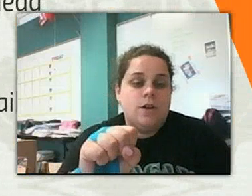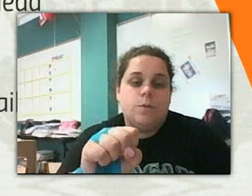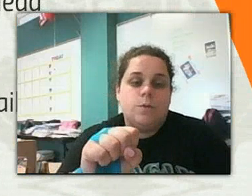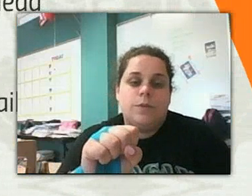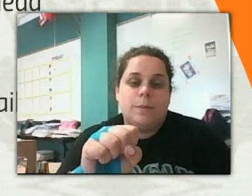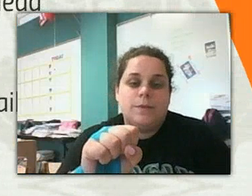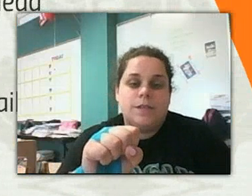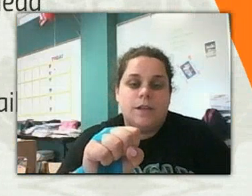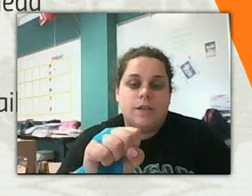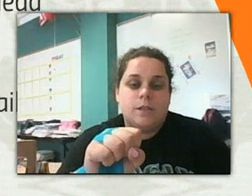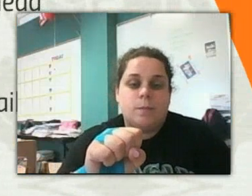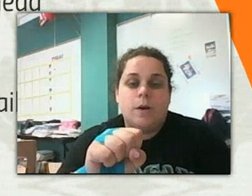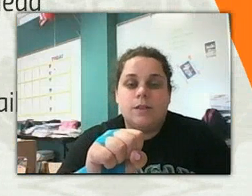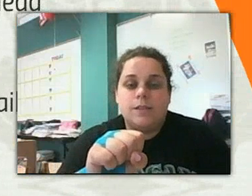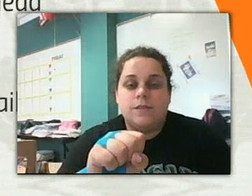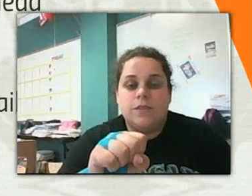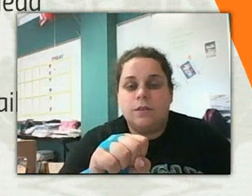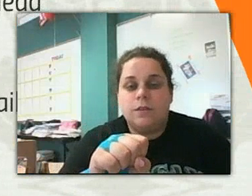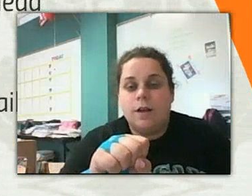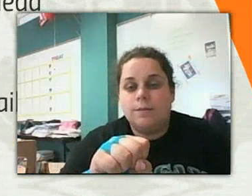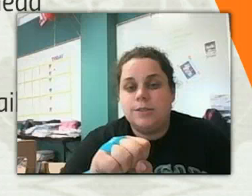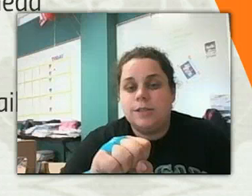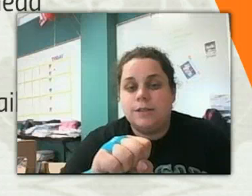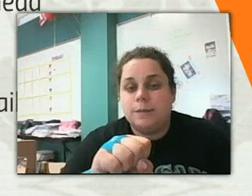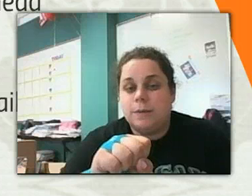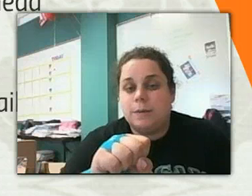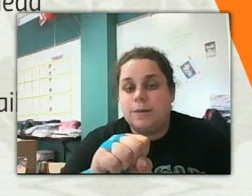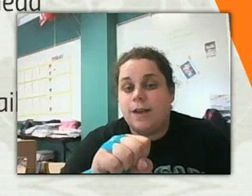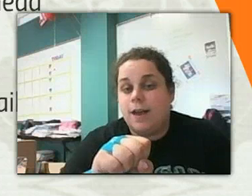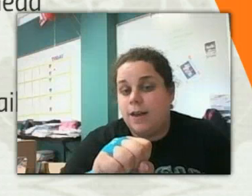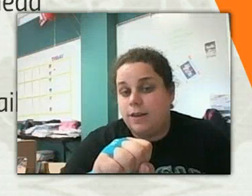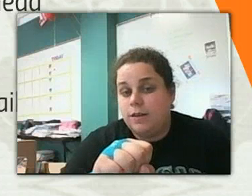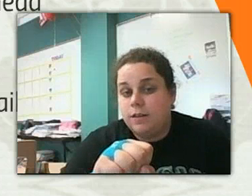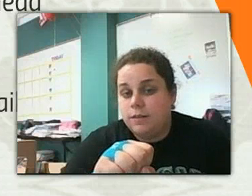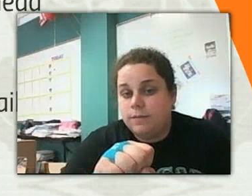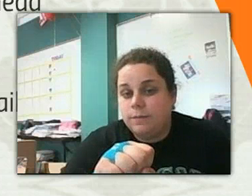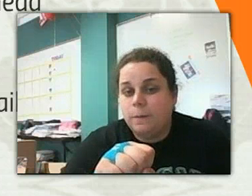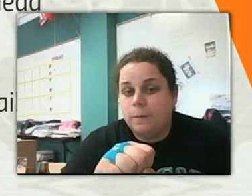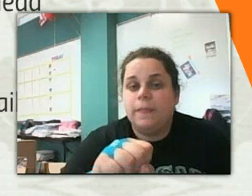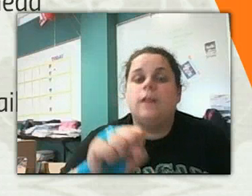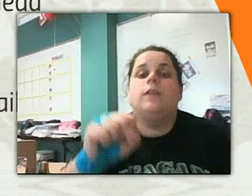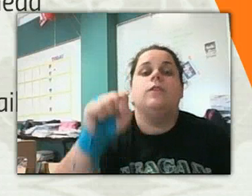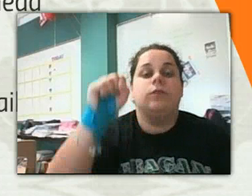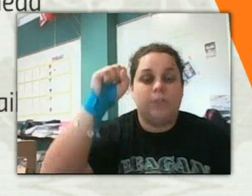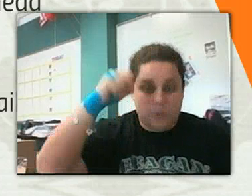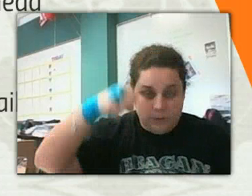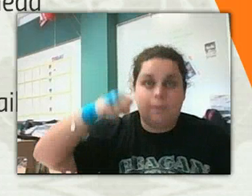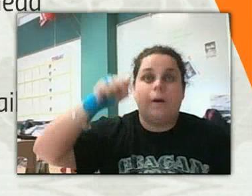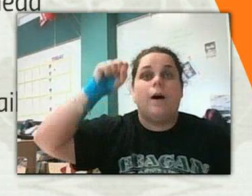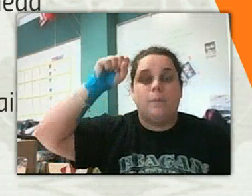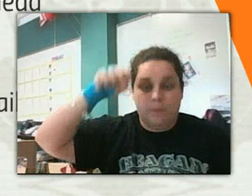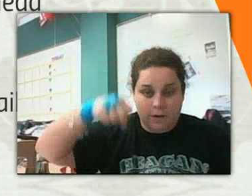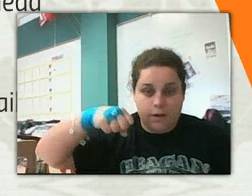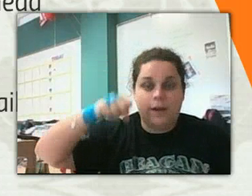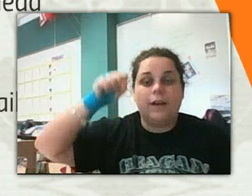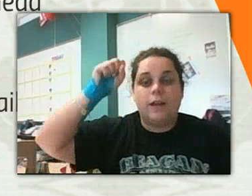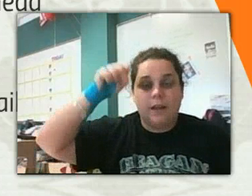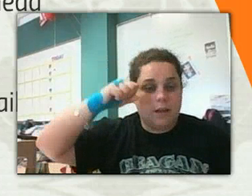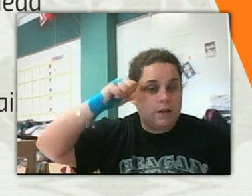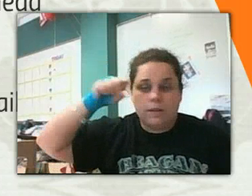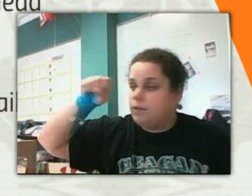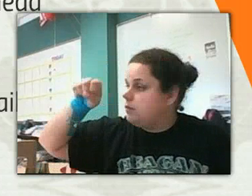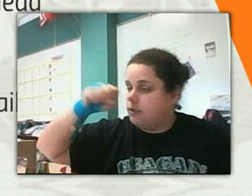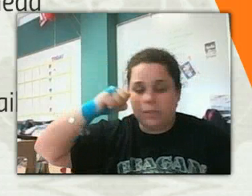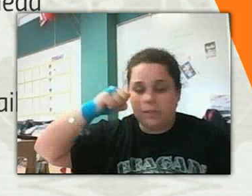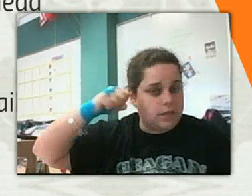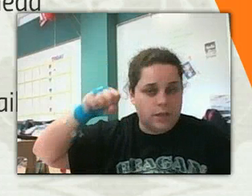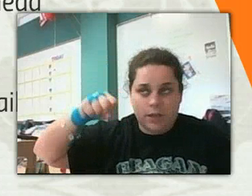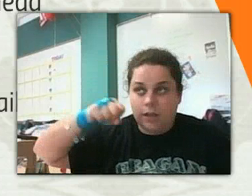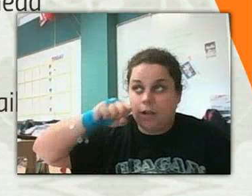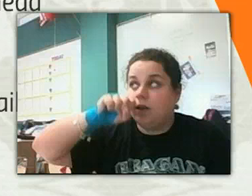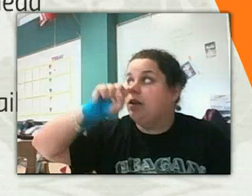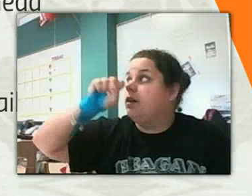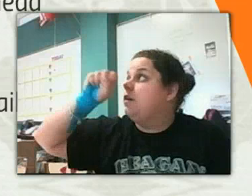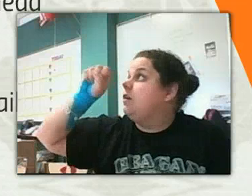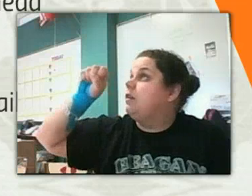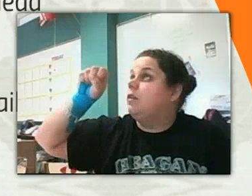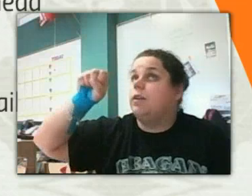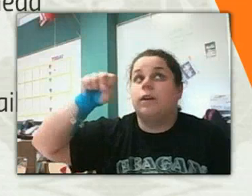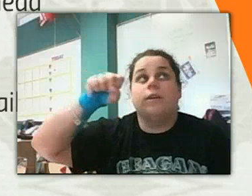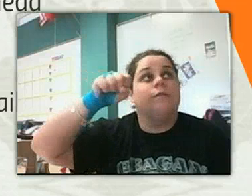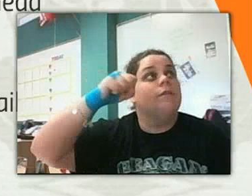CLS would represent a small spherical object, like maybe a head. You could show it nodding,